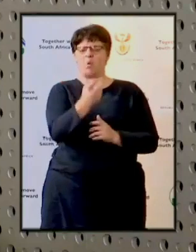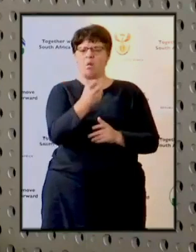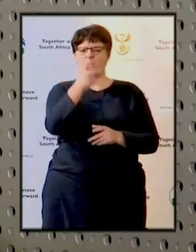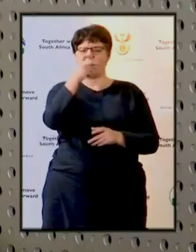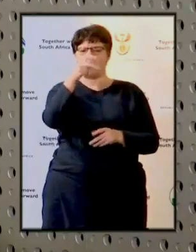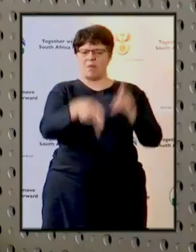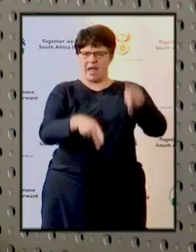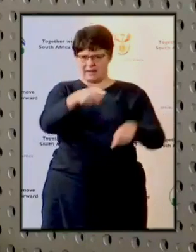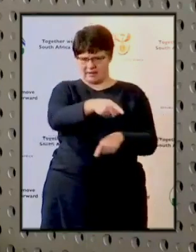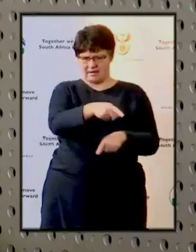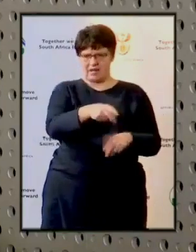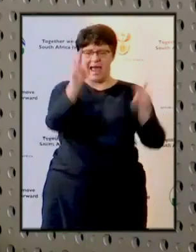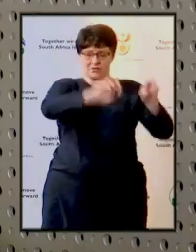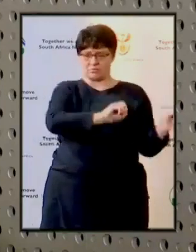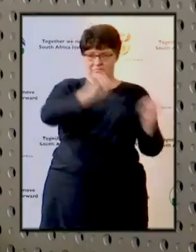that goes to Eskom.